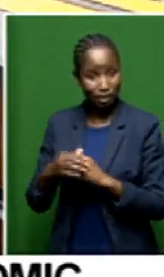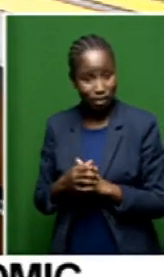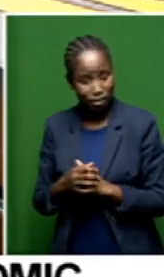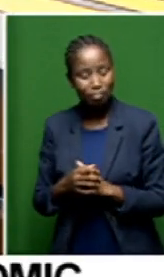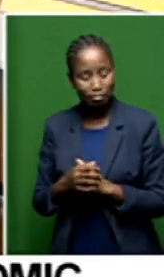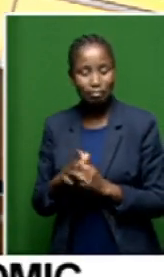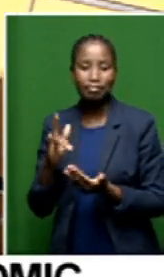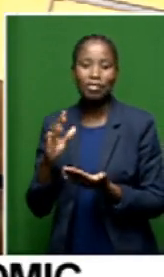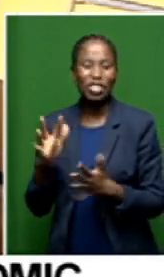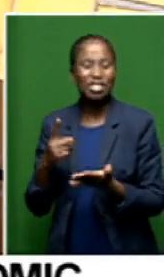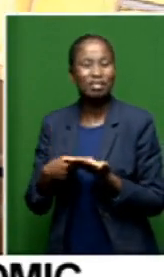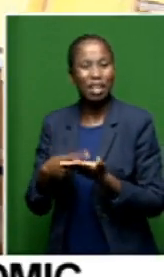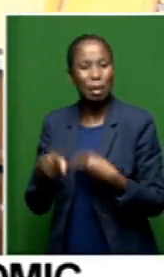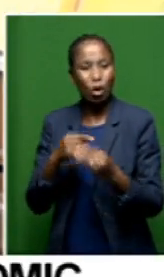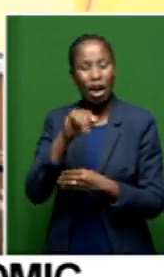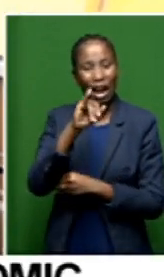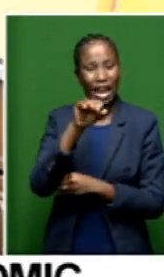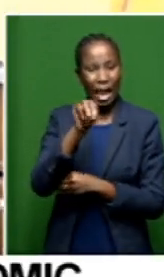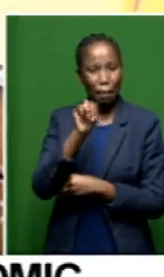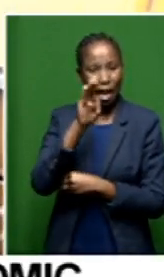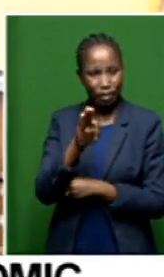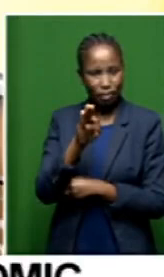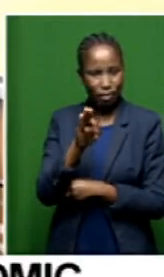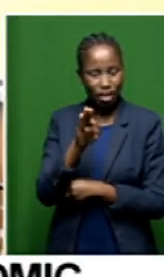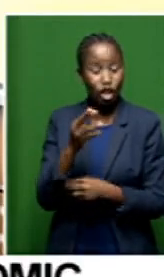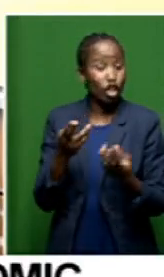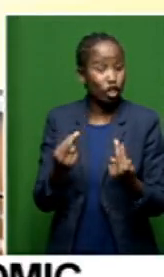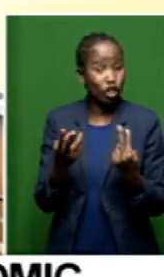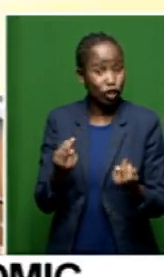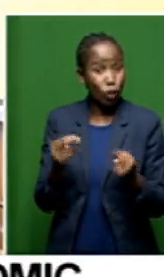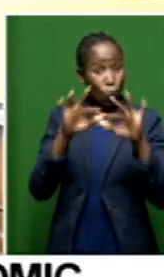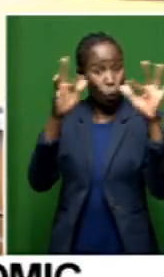course, discussing the IMF's latest World Economic Report, which predicts an